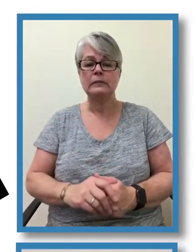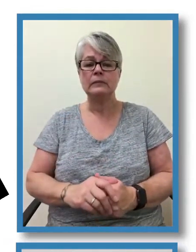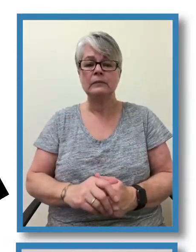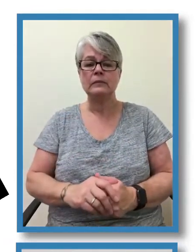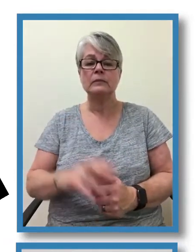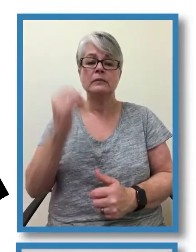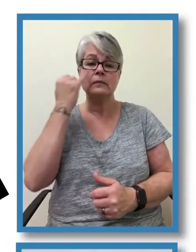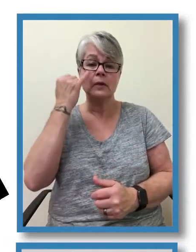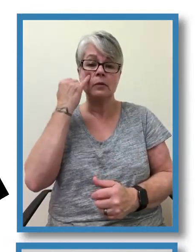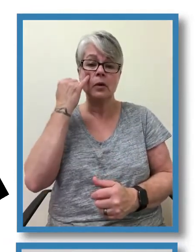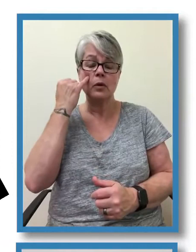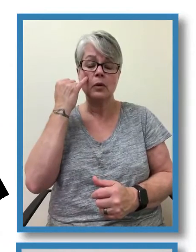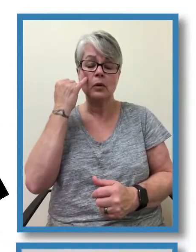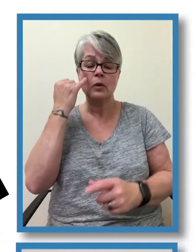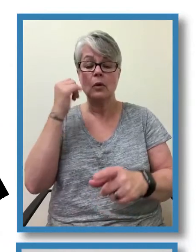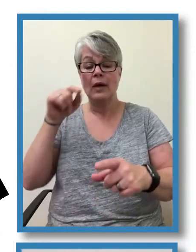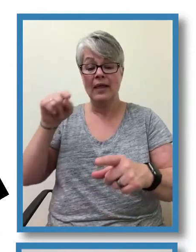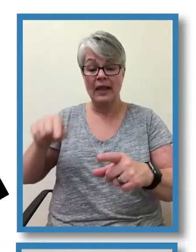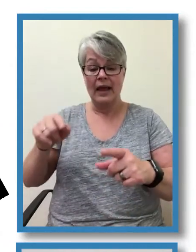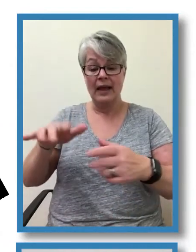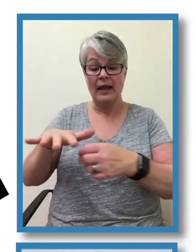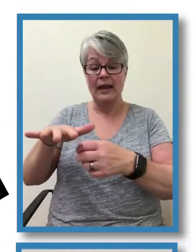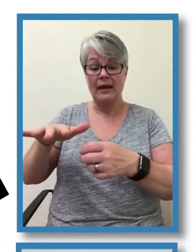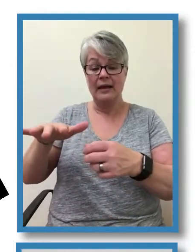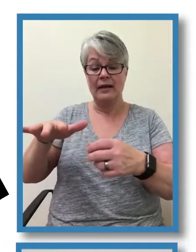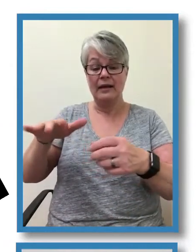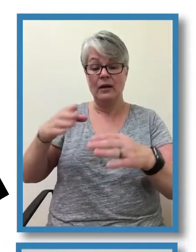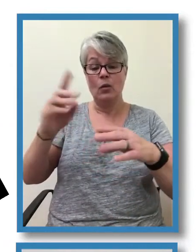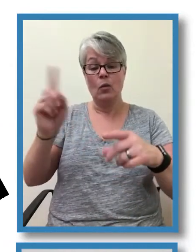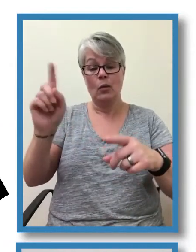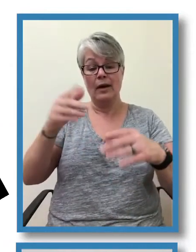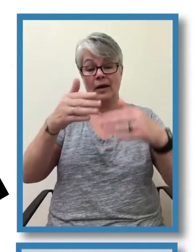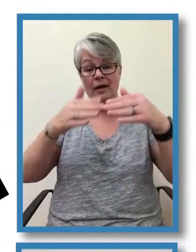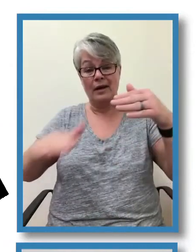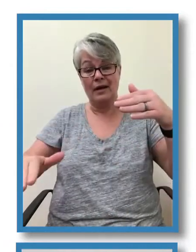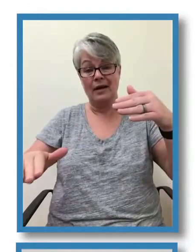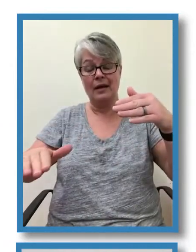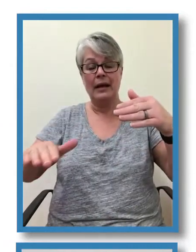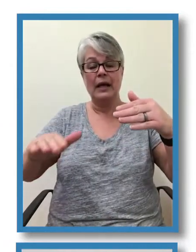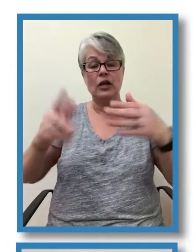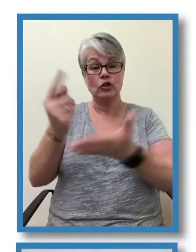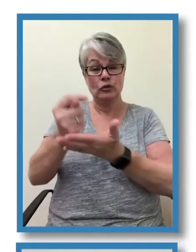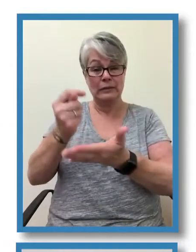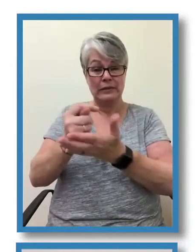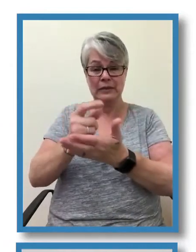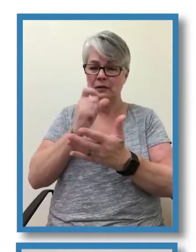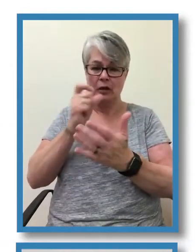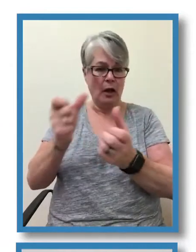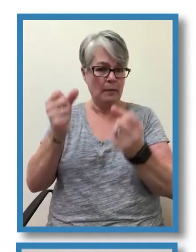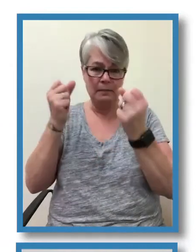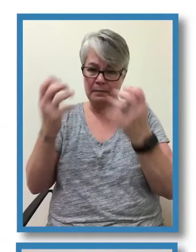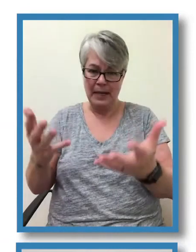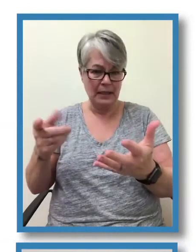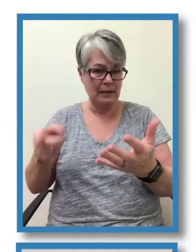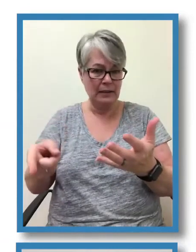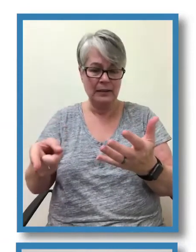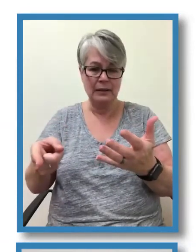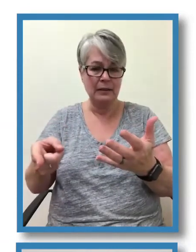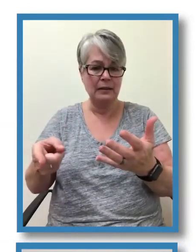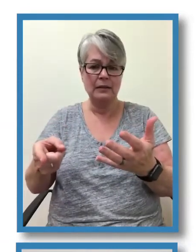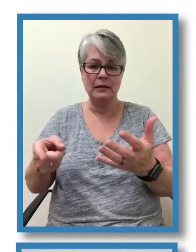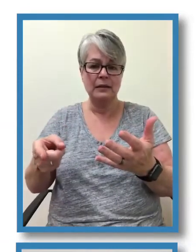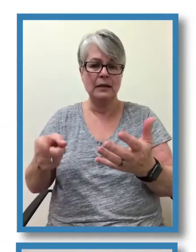treatments that would modify the underlying disease of Alzheimer's disease and slow that progression of decline. So although this